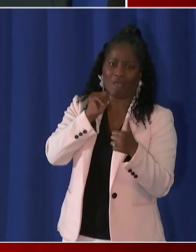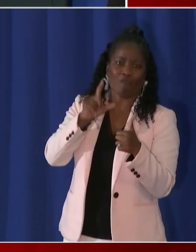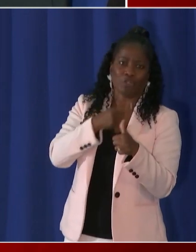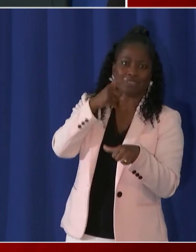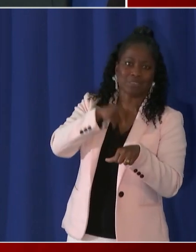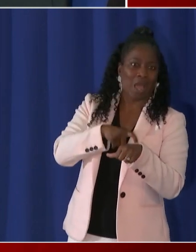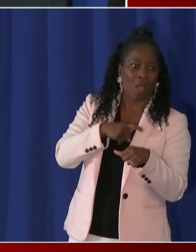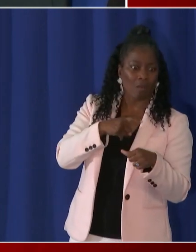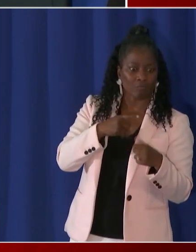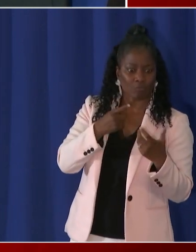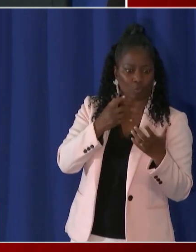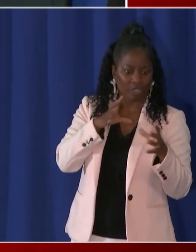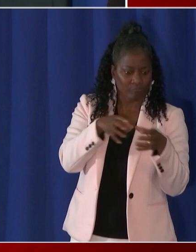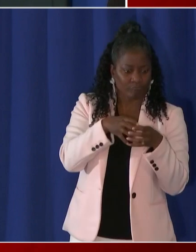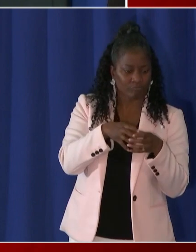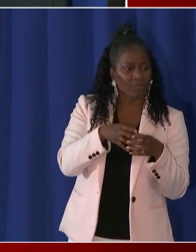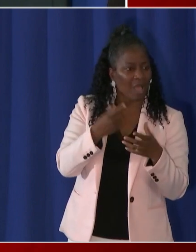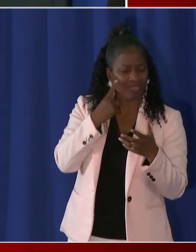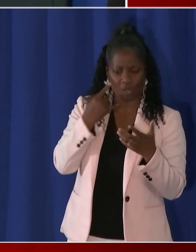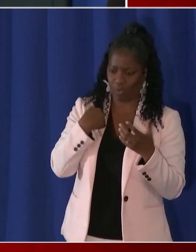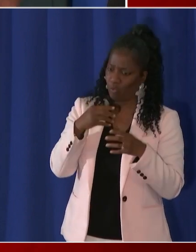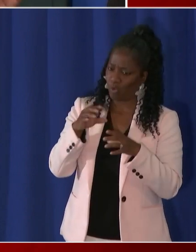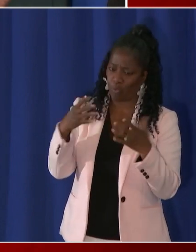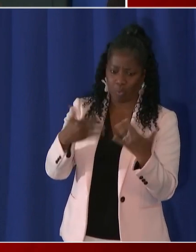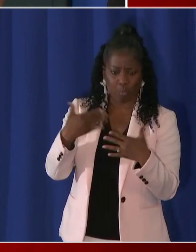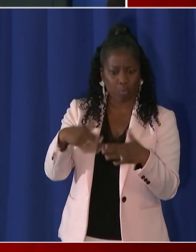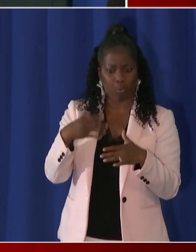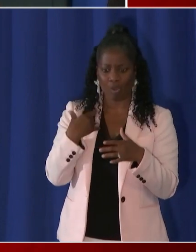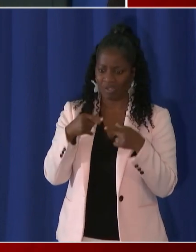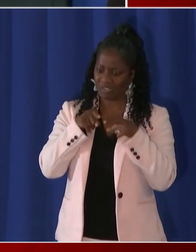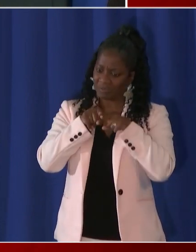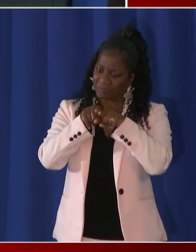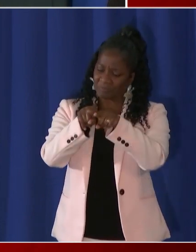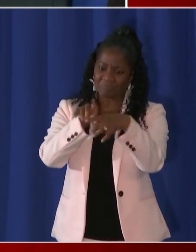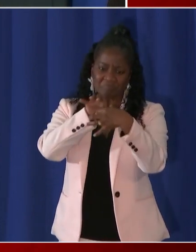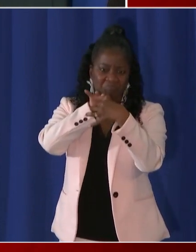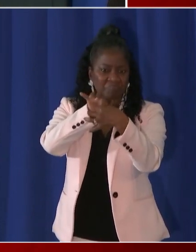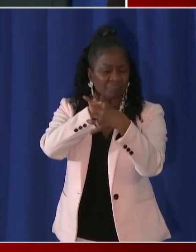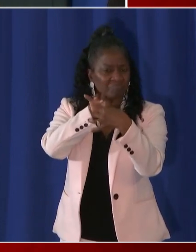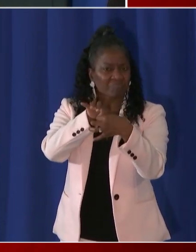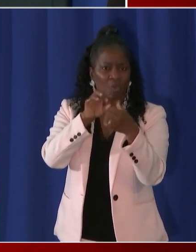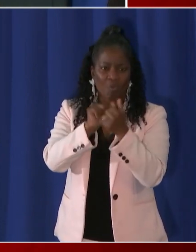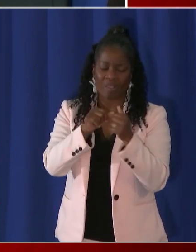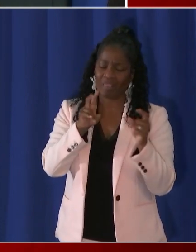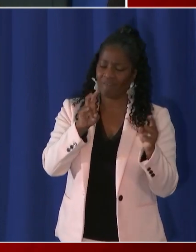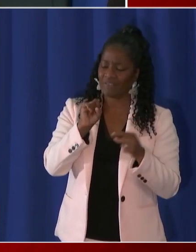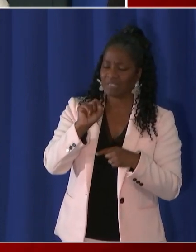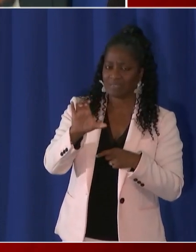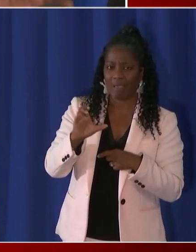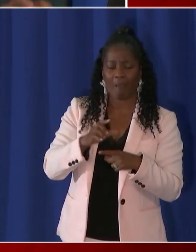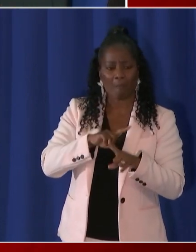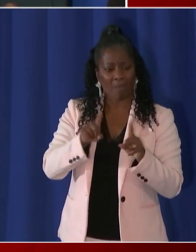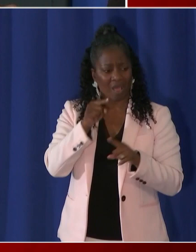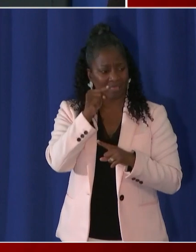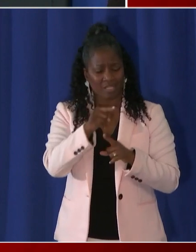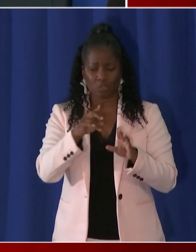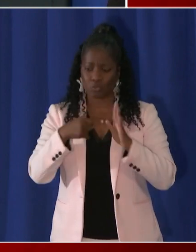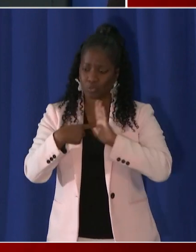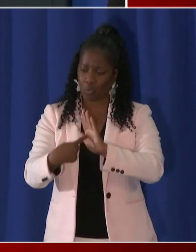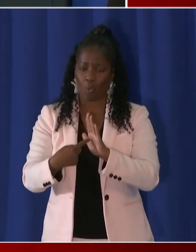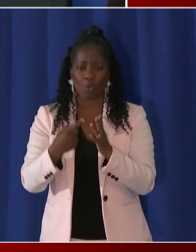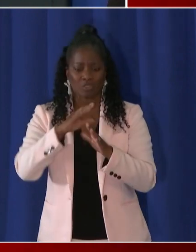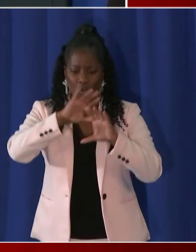figure out what each other are doing. I think we were in lockstep with these guys from day one. The VSIT thing speaks to the